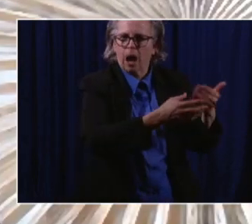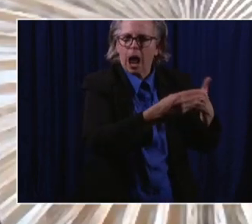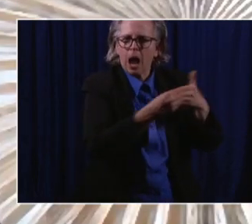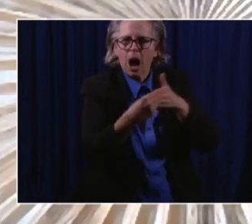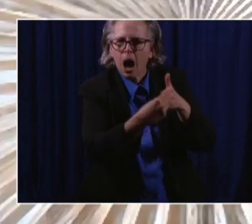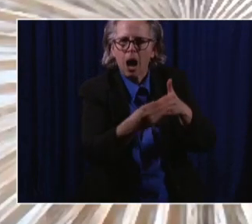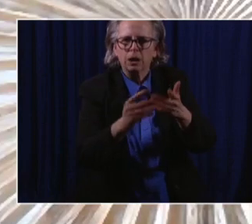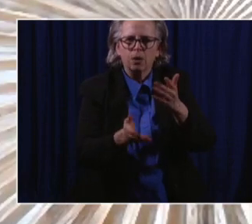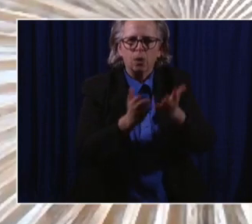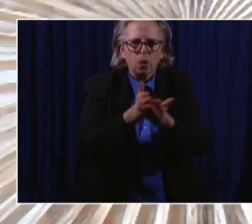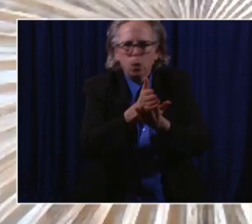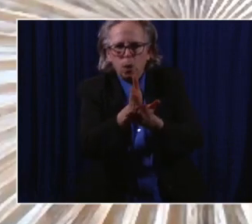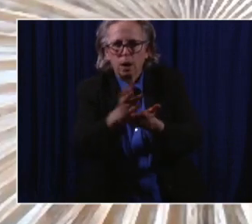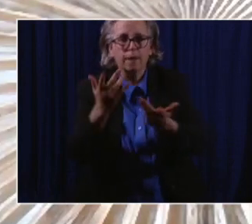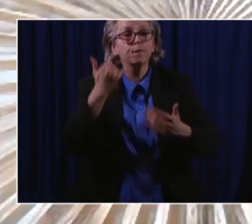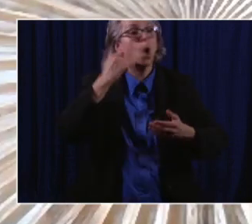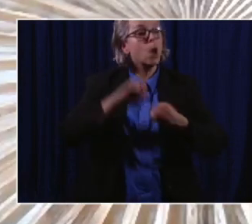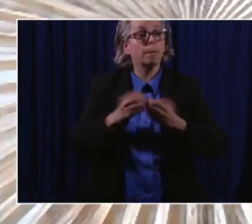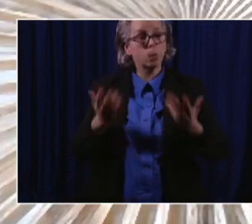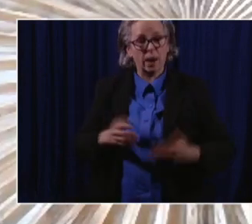is